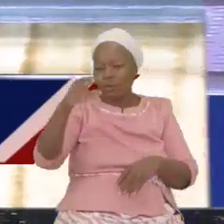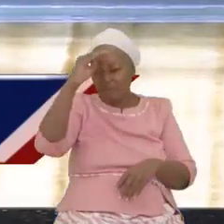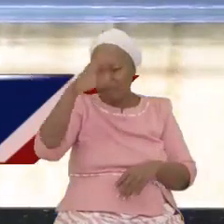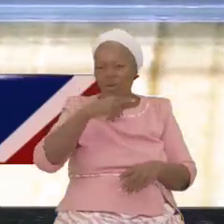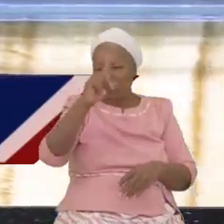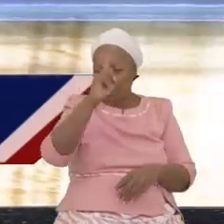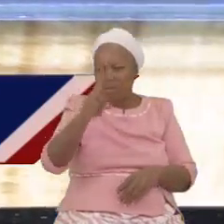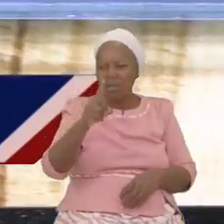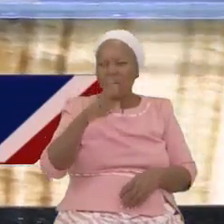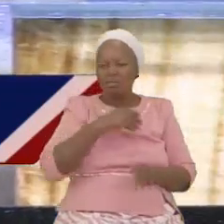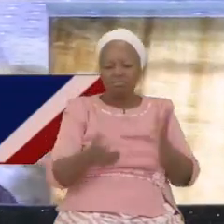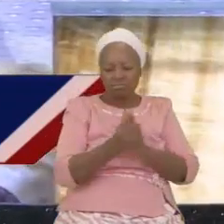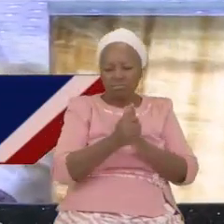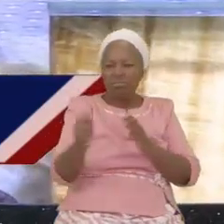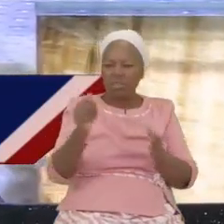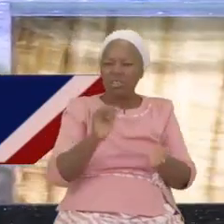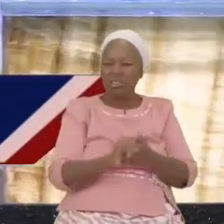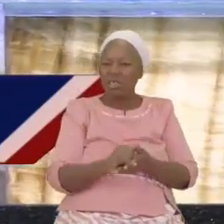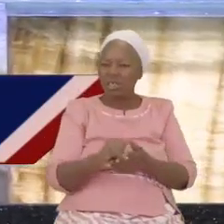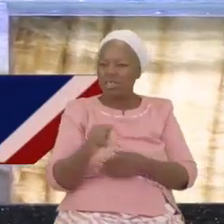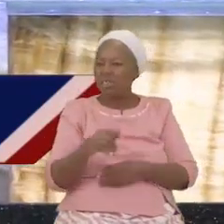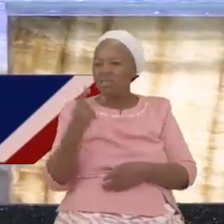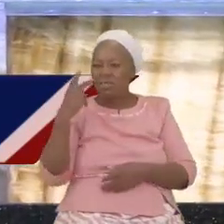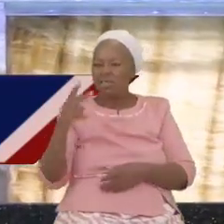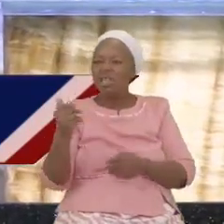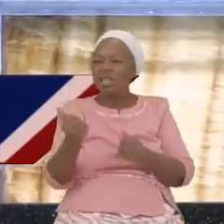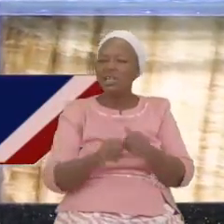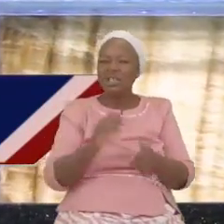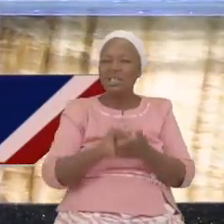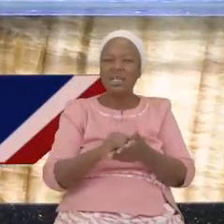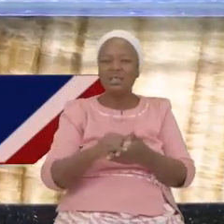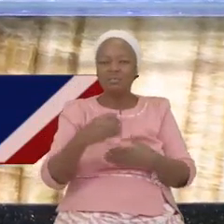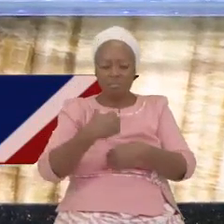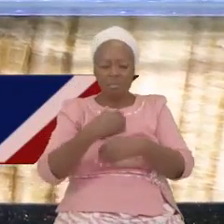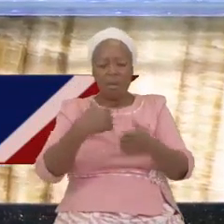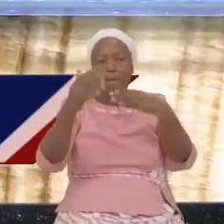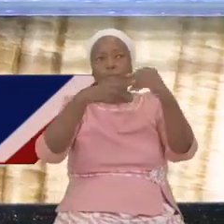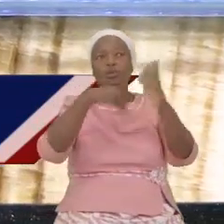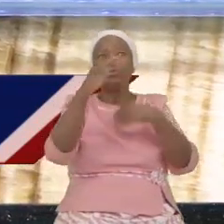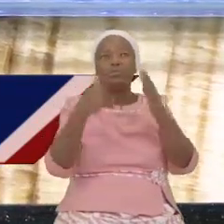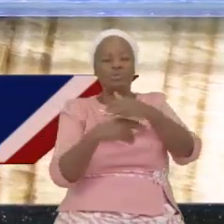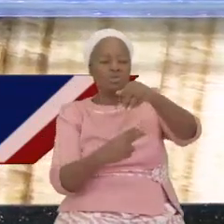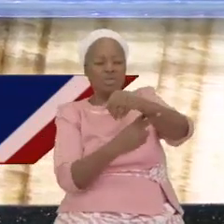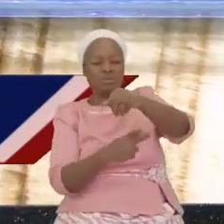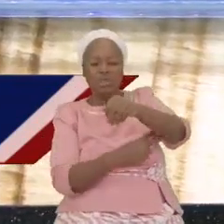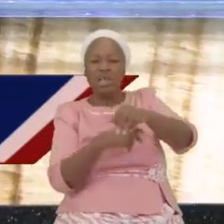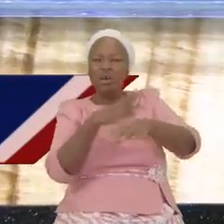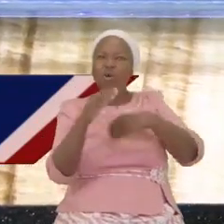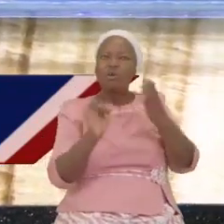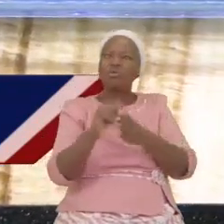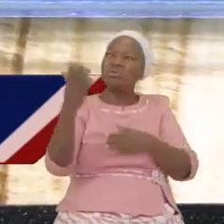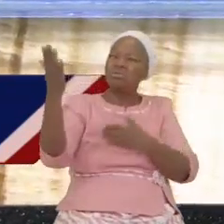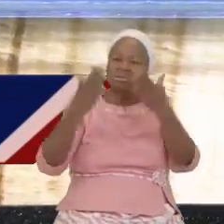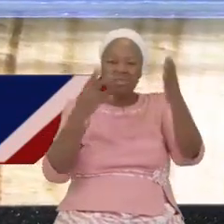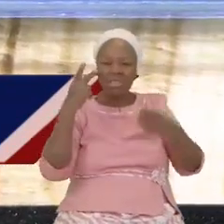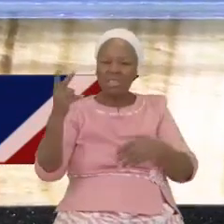skill that constructed all those bridges, all those flyovers, all those